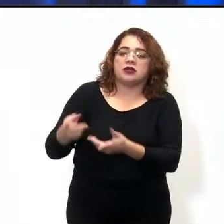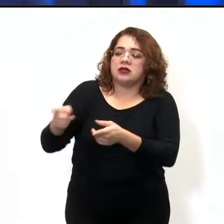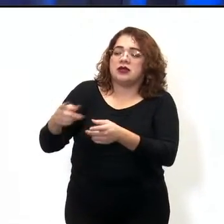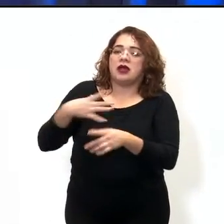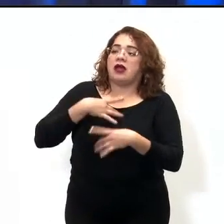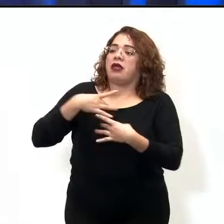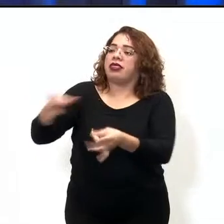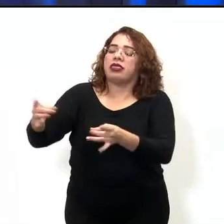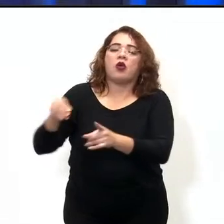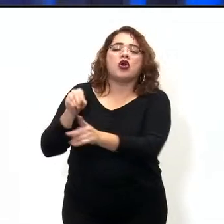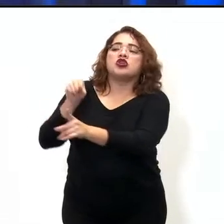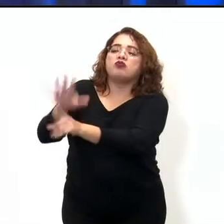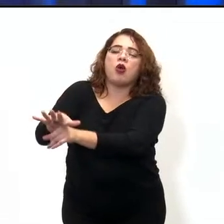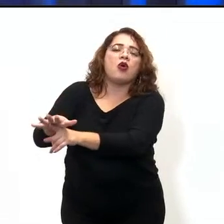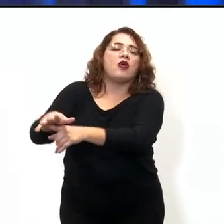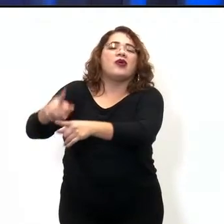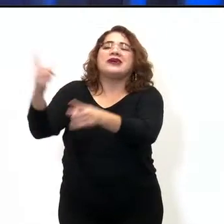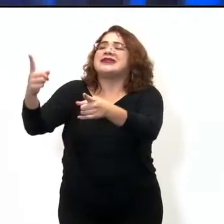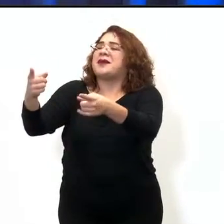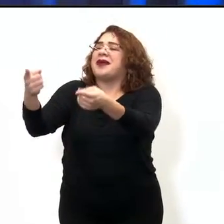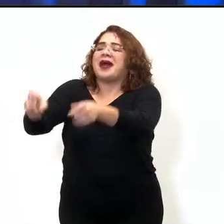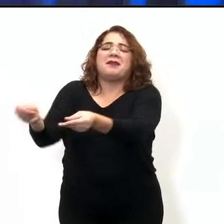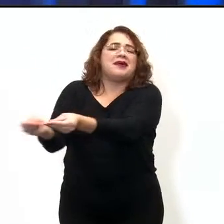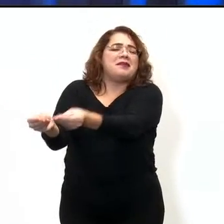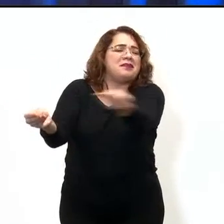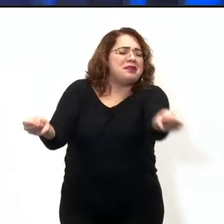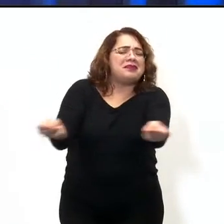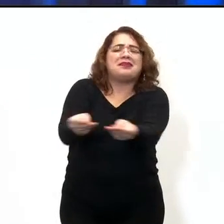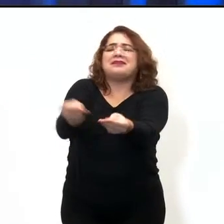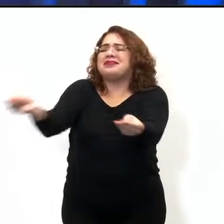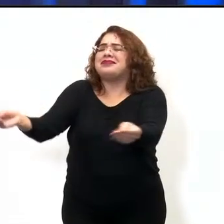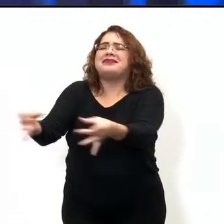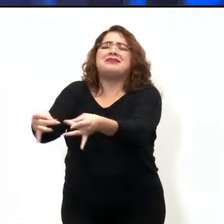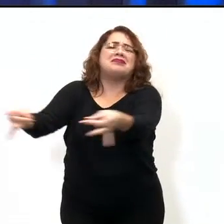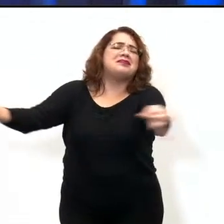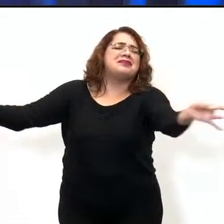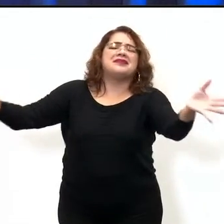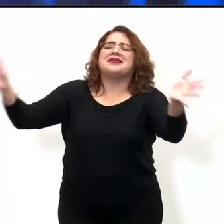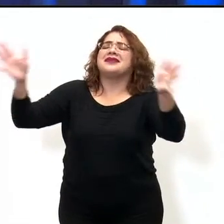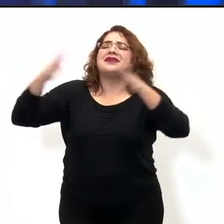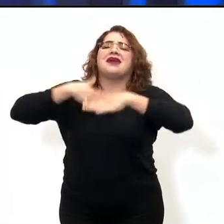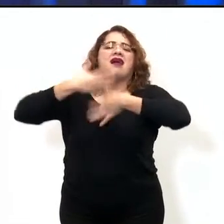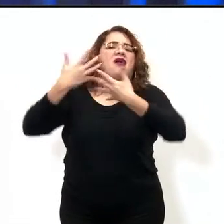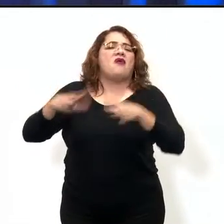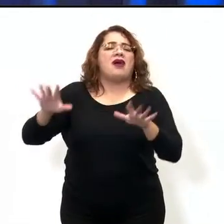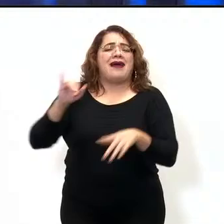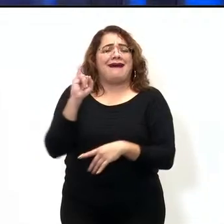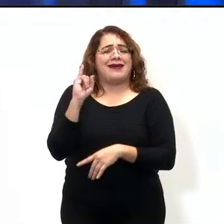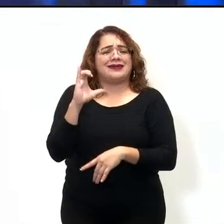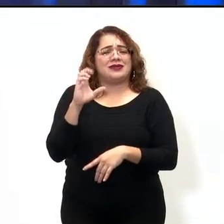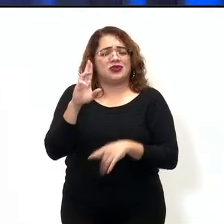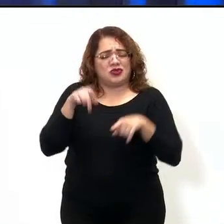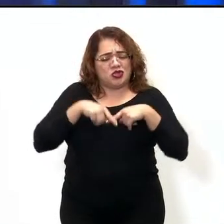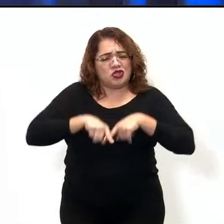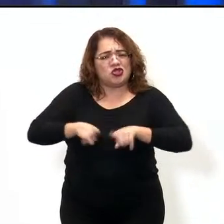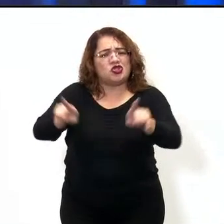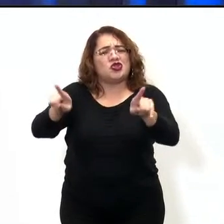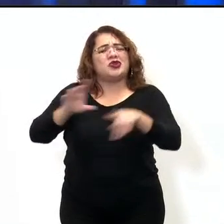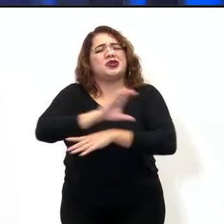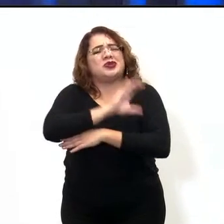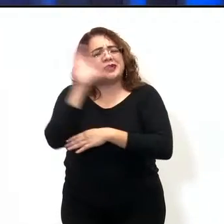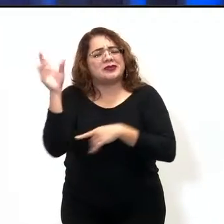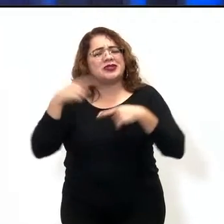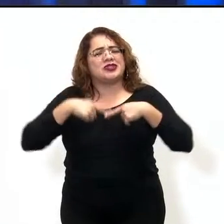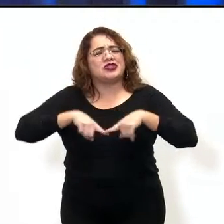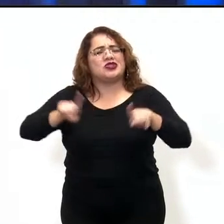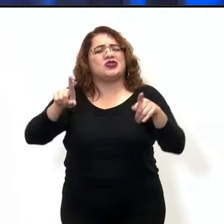did on Christmas or Christmas Eve, and there may not be a bed waiting for them at the ICU. So I'm not going to take that risk,